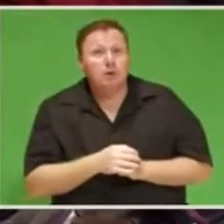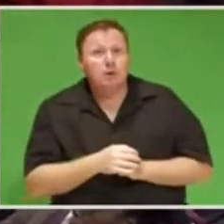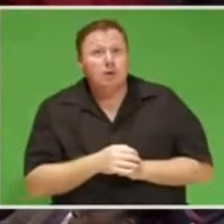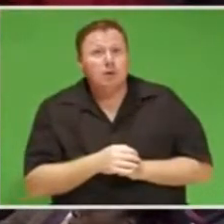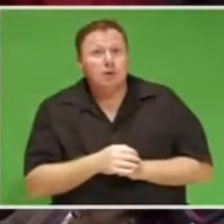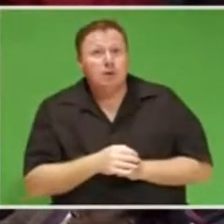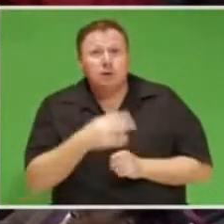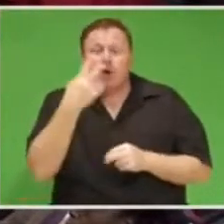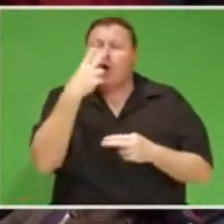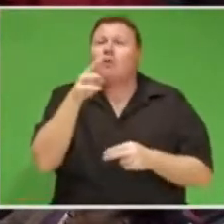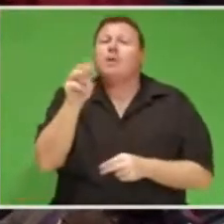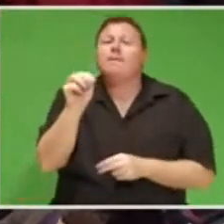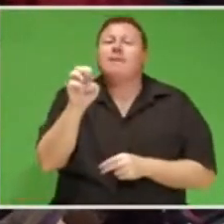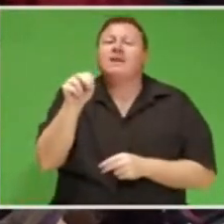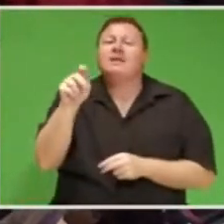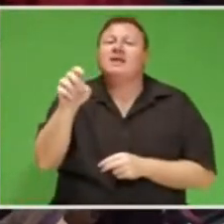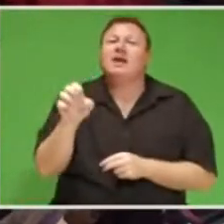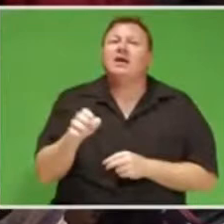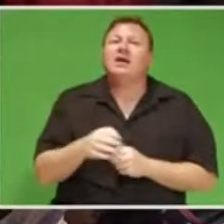Honorable Mente.